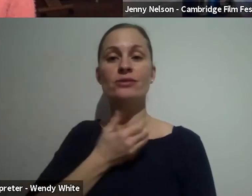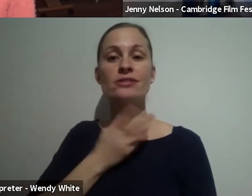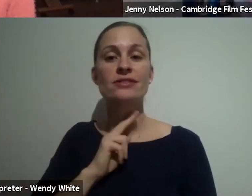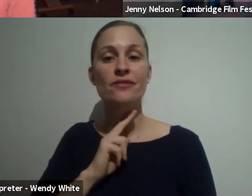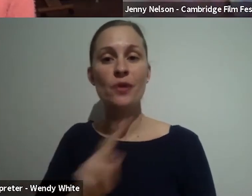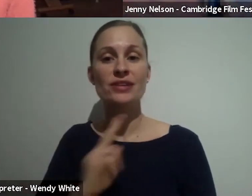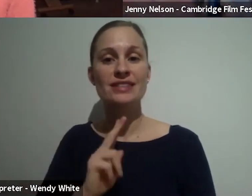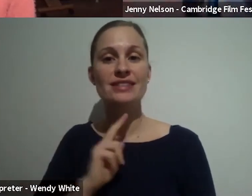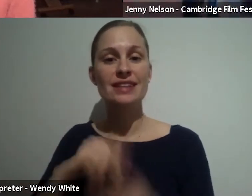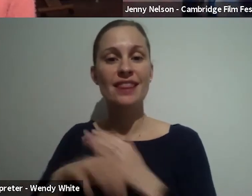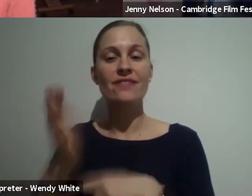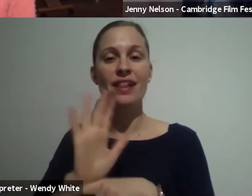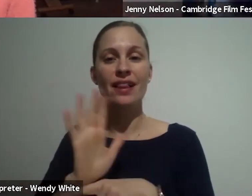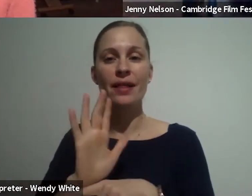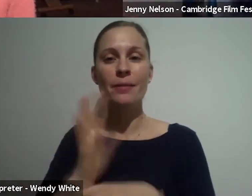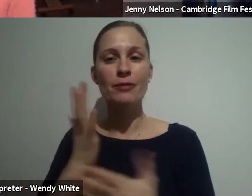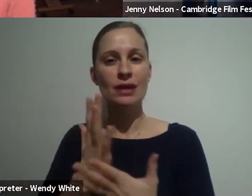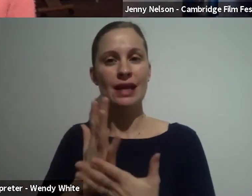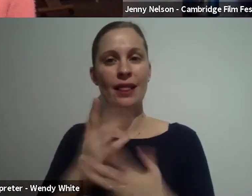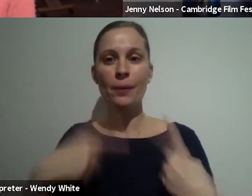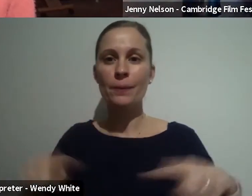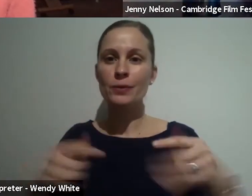music helps to tell that story.